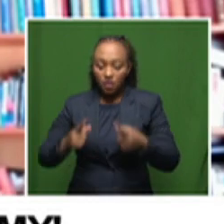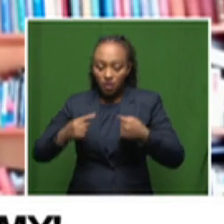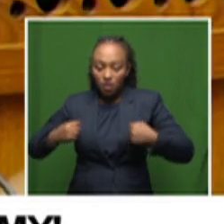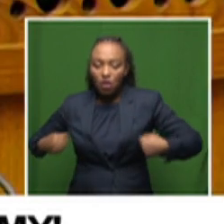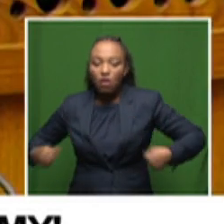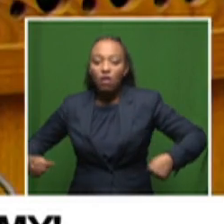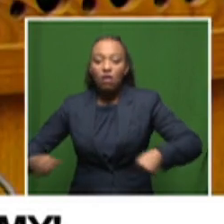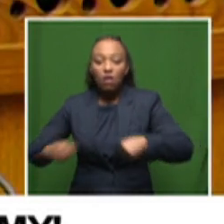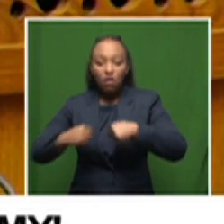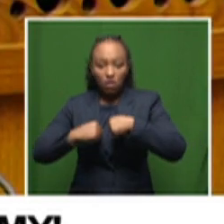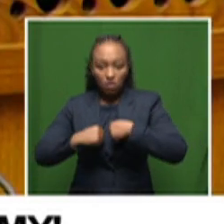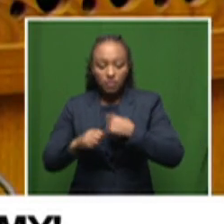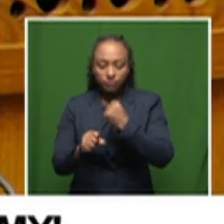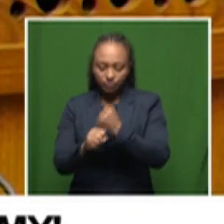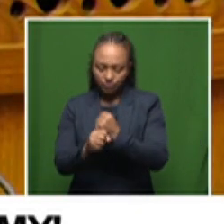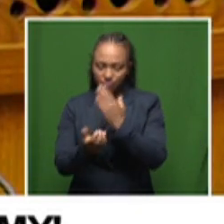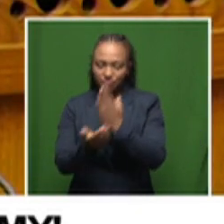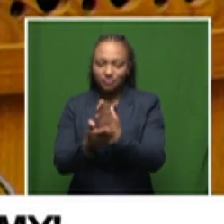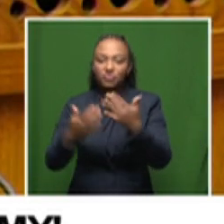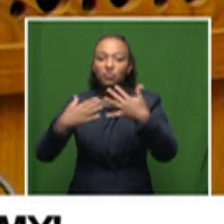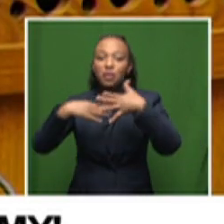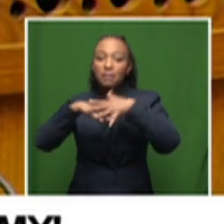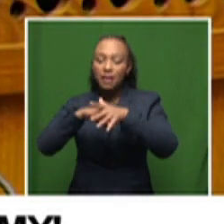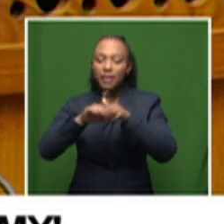our power to implement it.